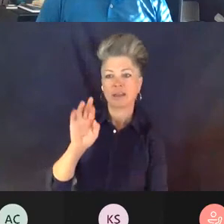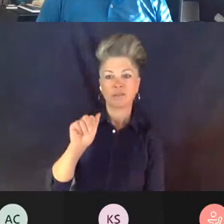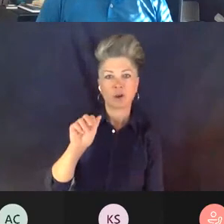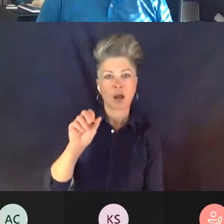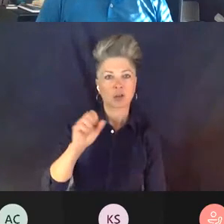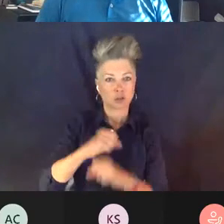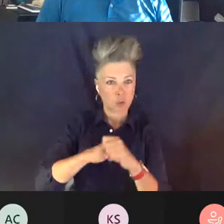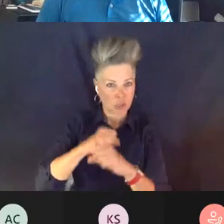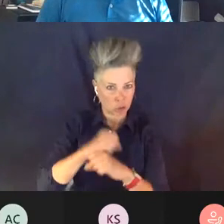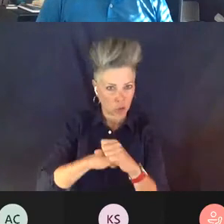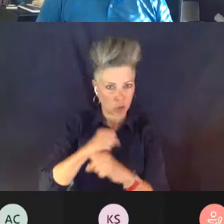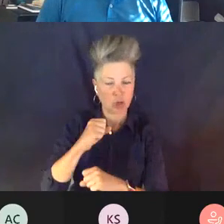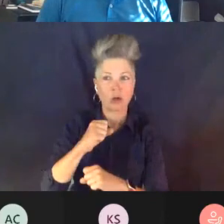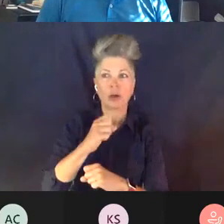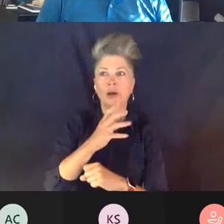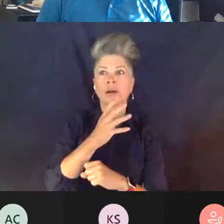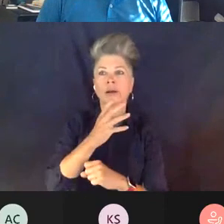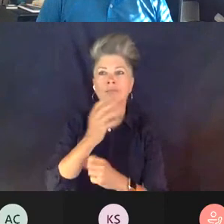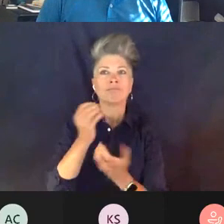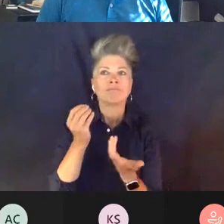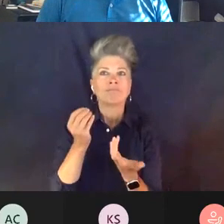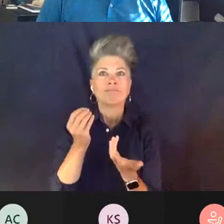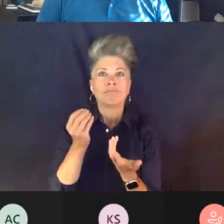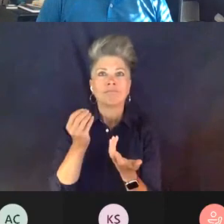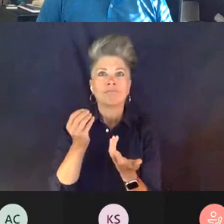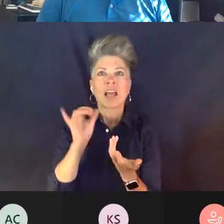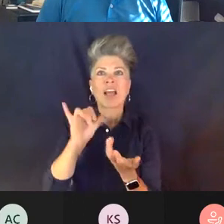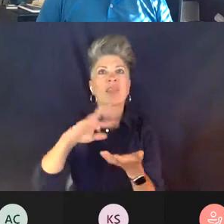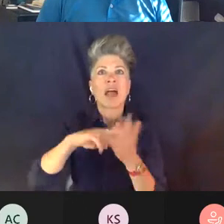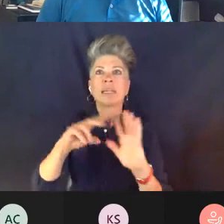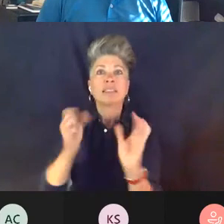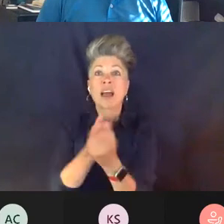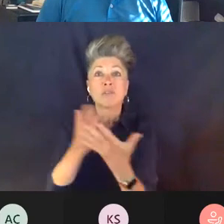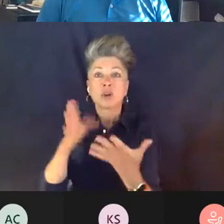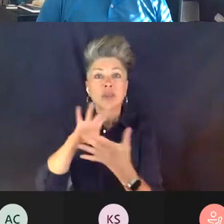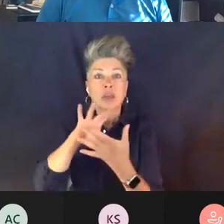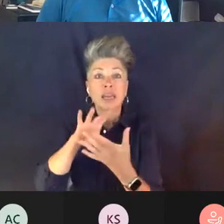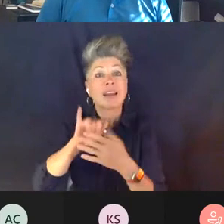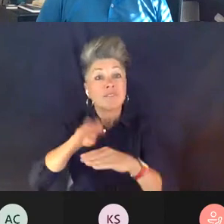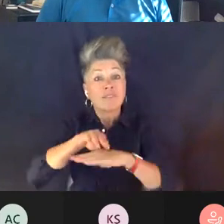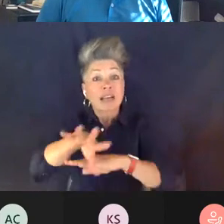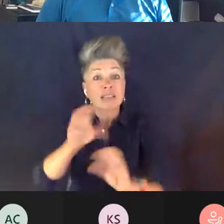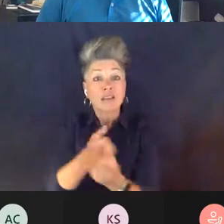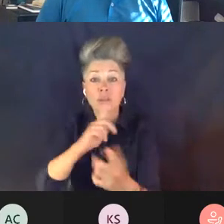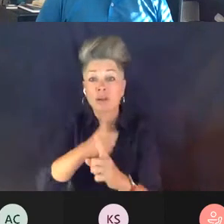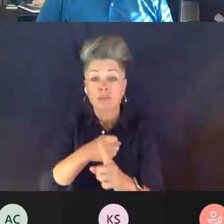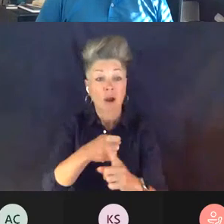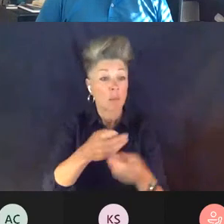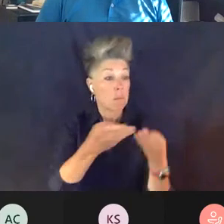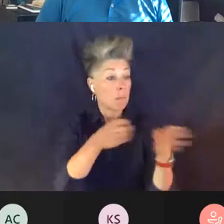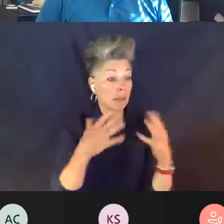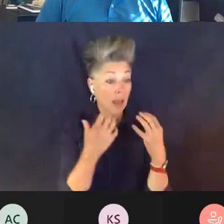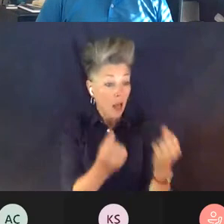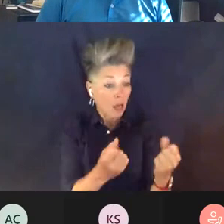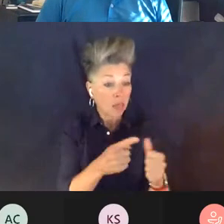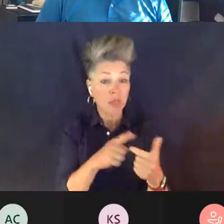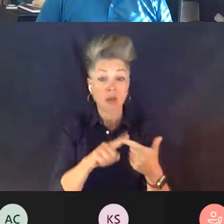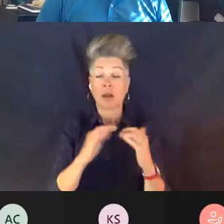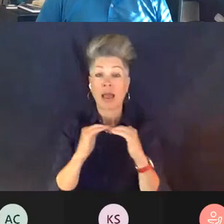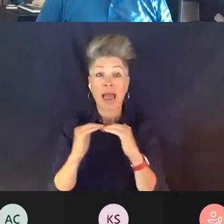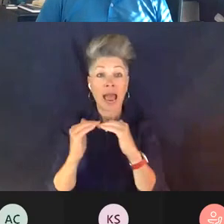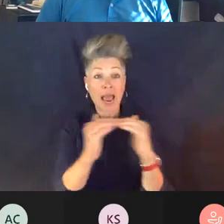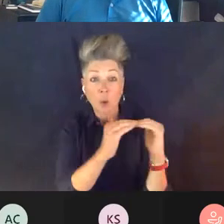cetera, really speaks to everything from public health to equity to economics, as Claude